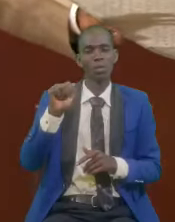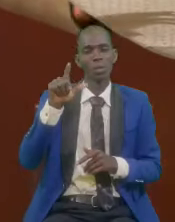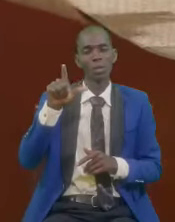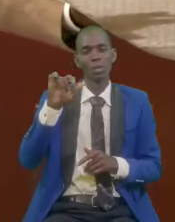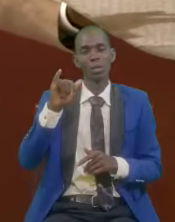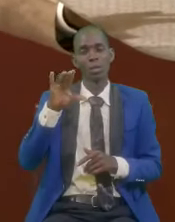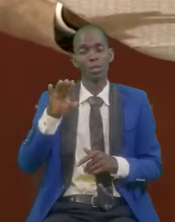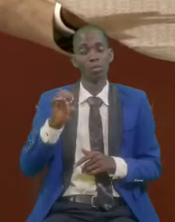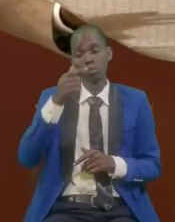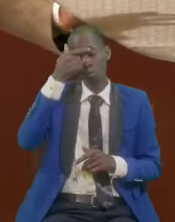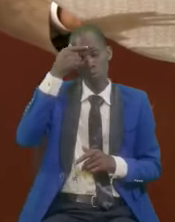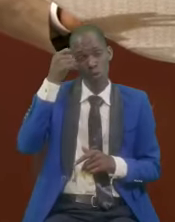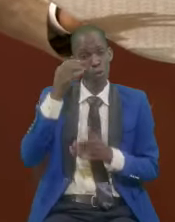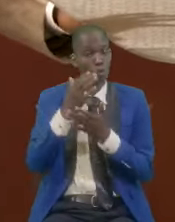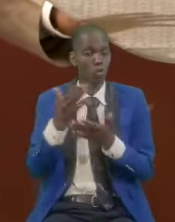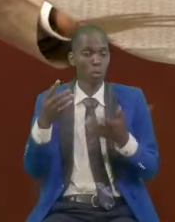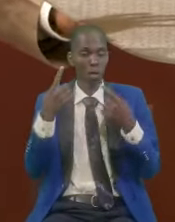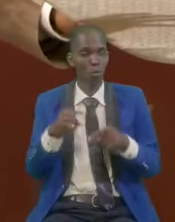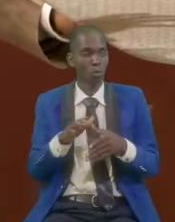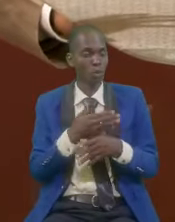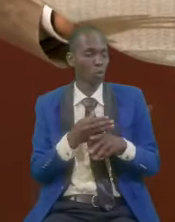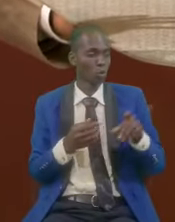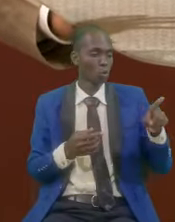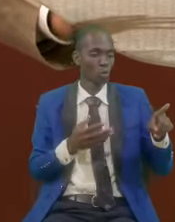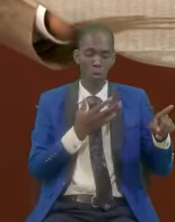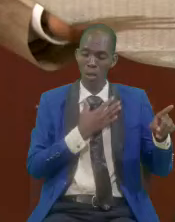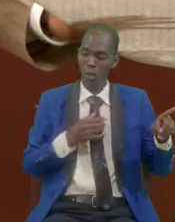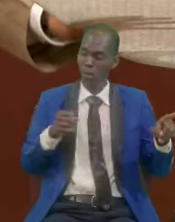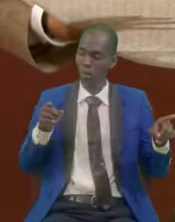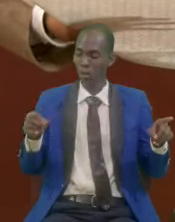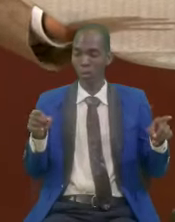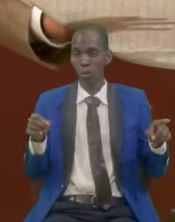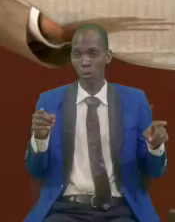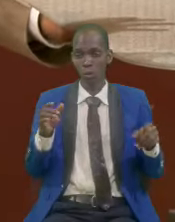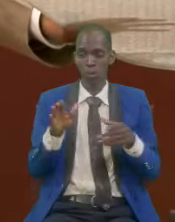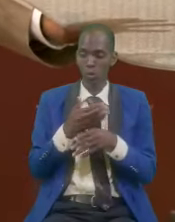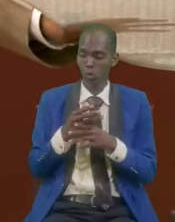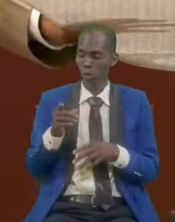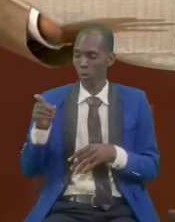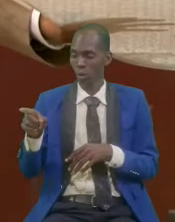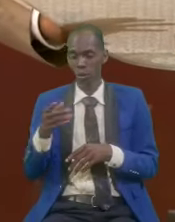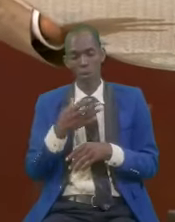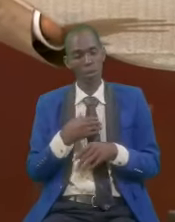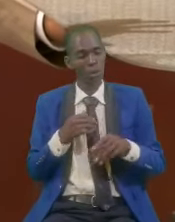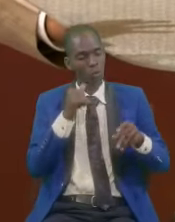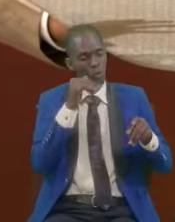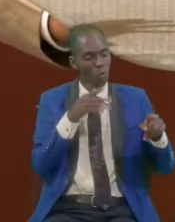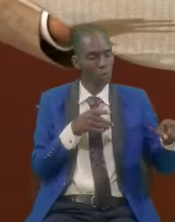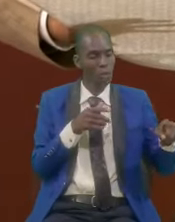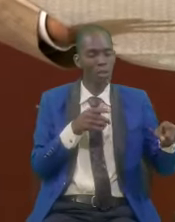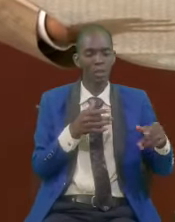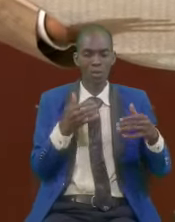had happened between you and him, between you and her, there